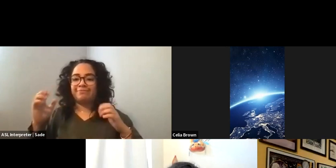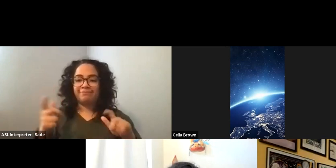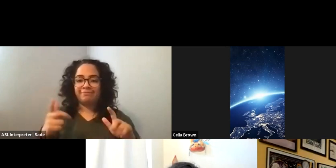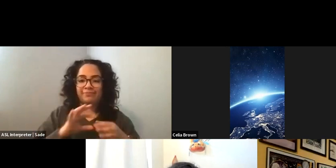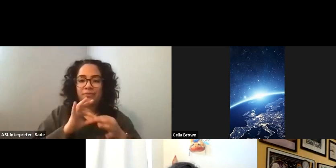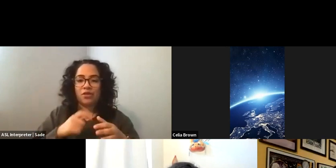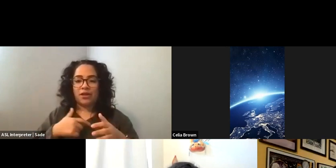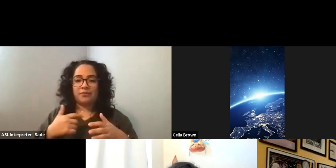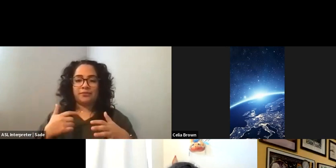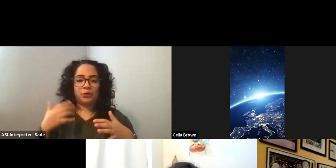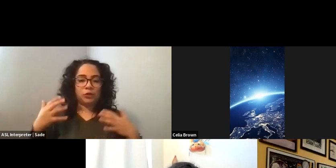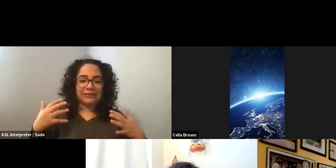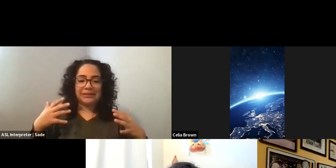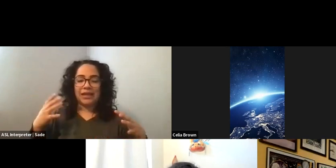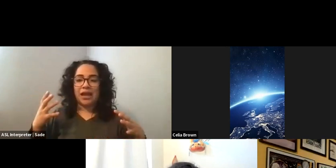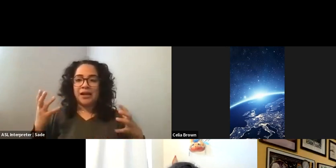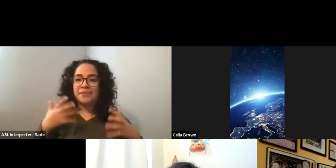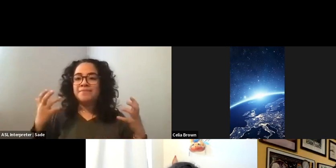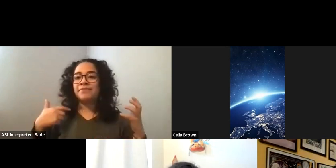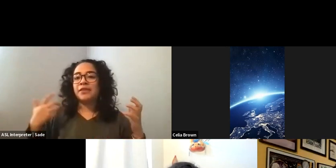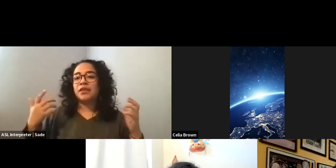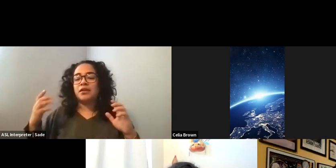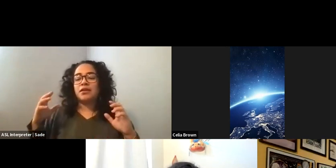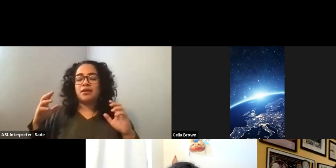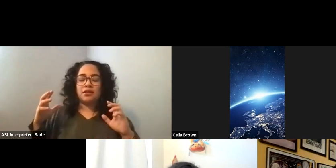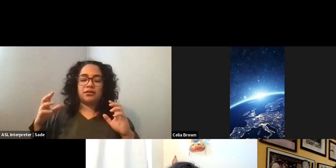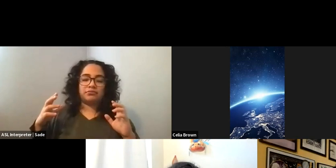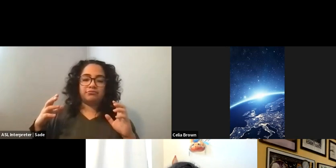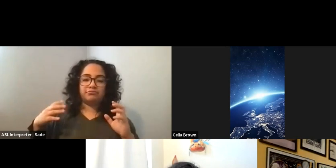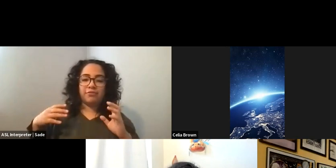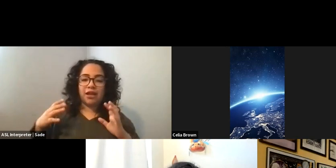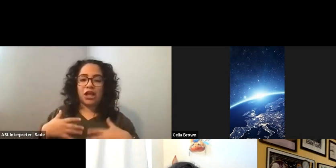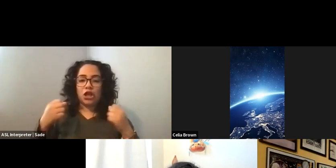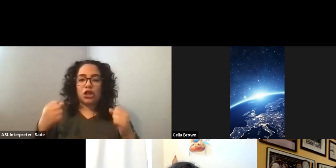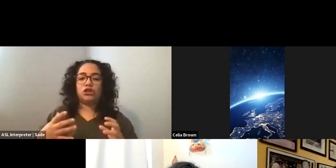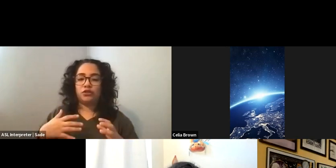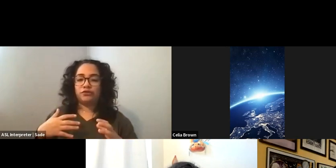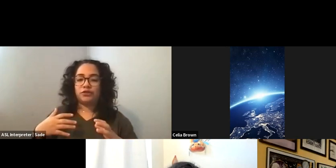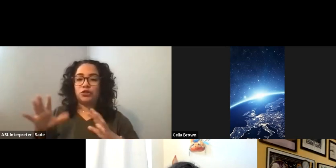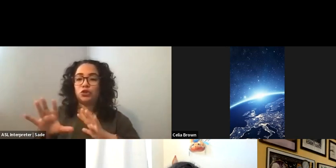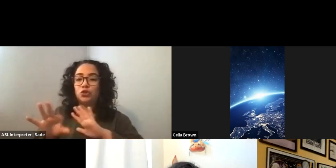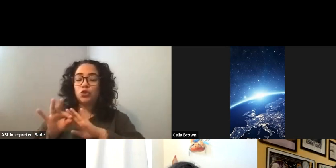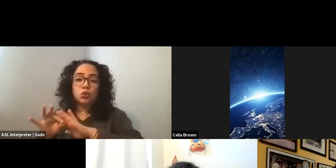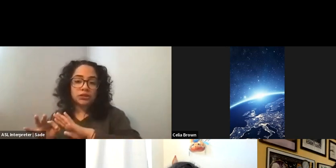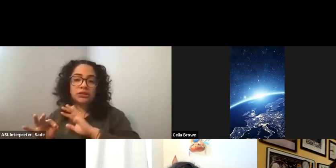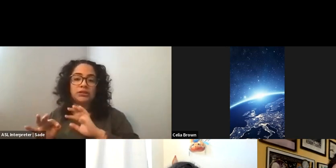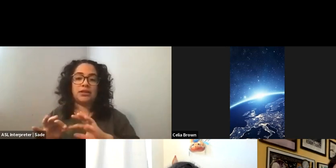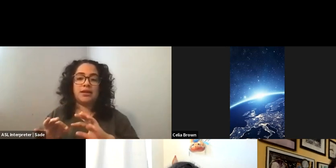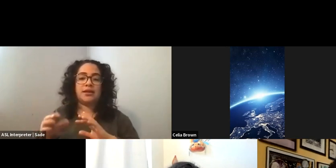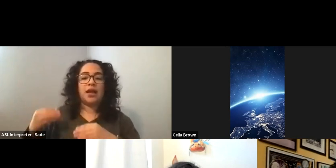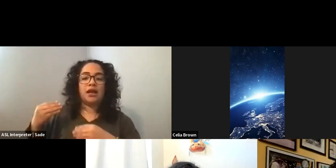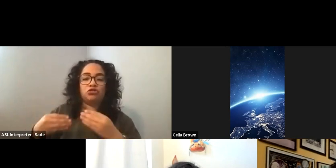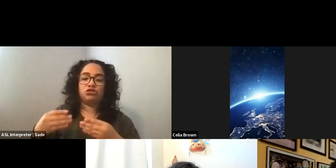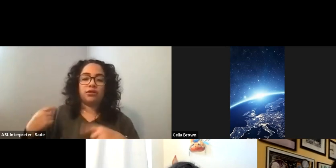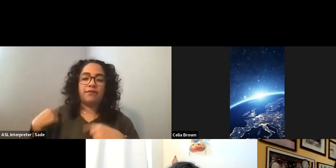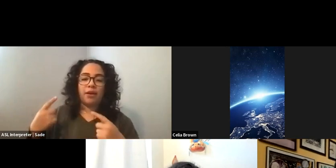healers of chosen ancestry that I have learned from and worked with.